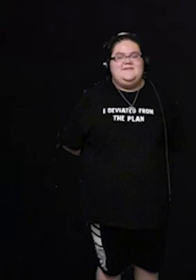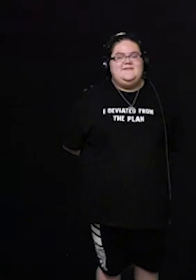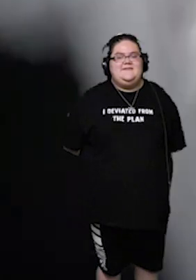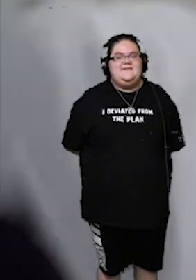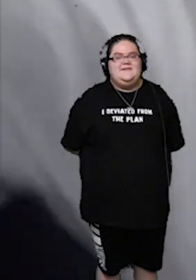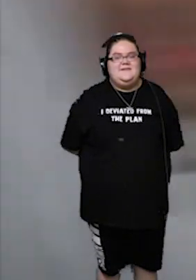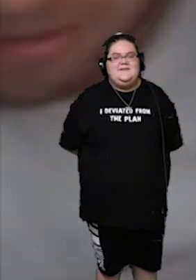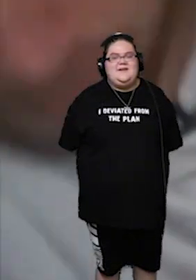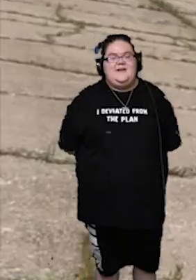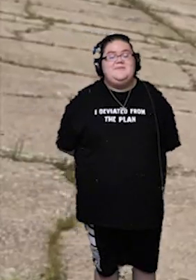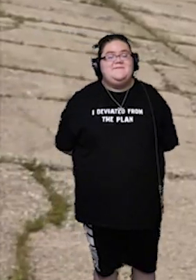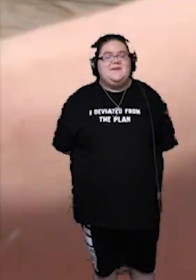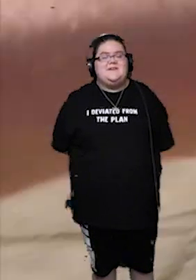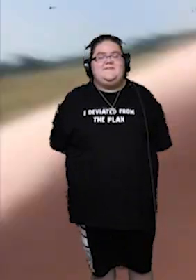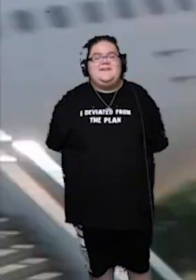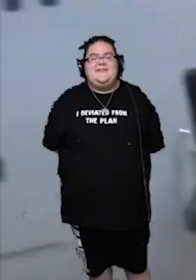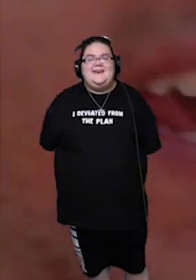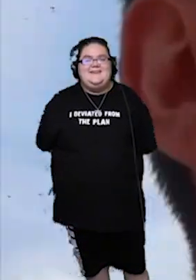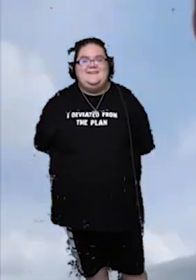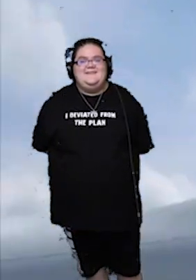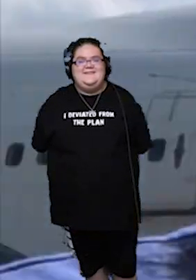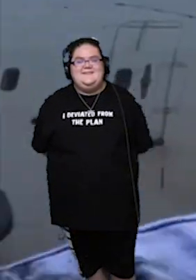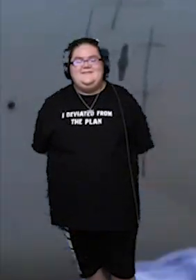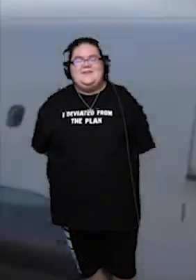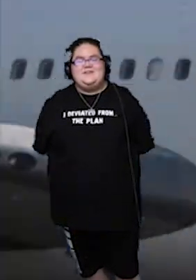Okay, I give up.